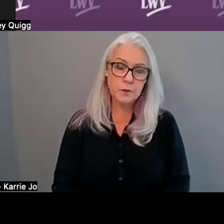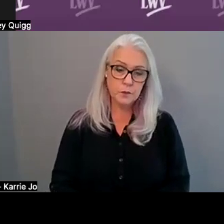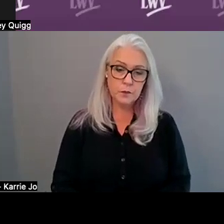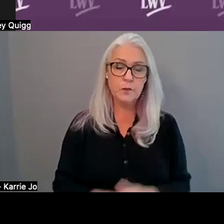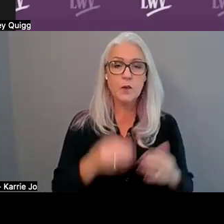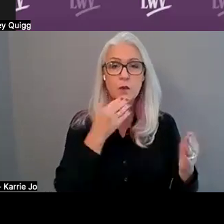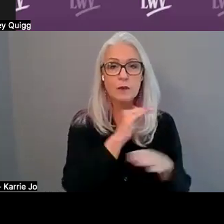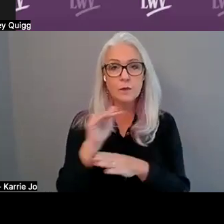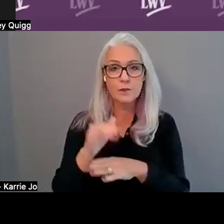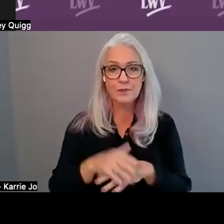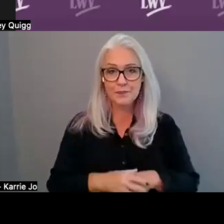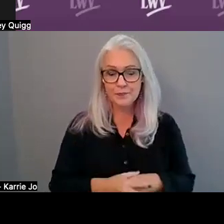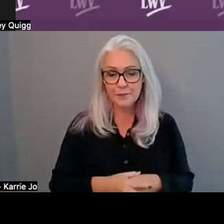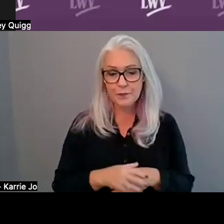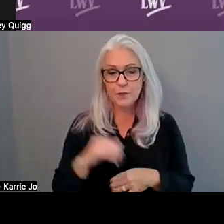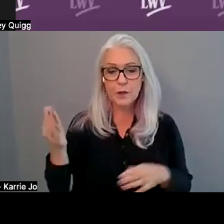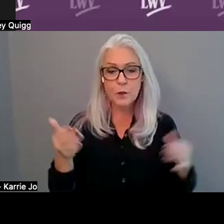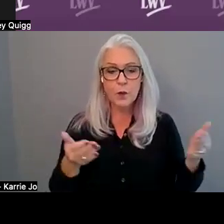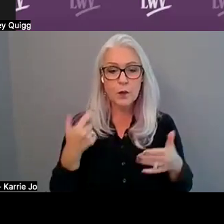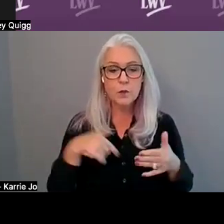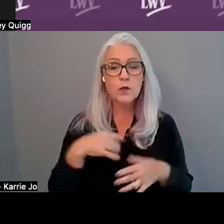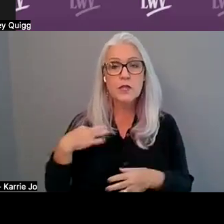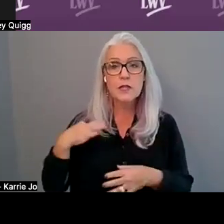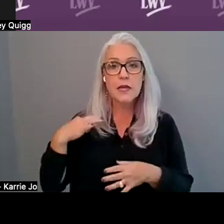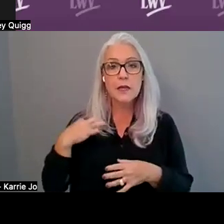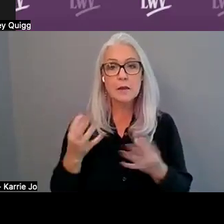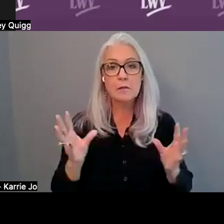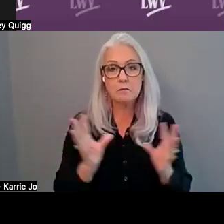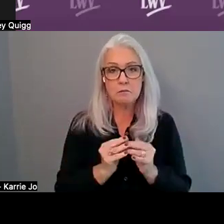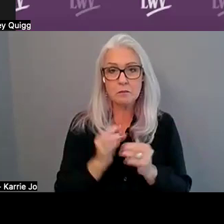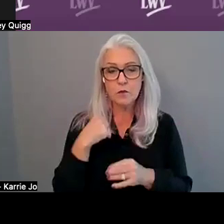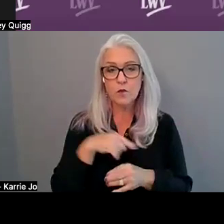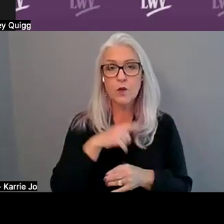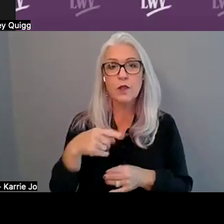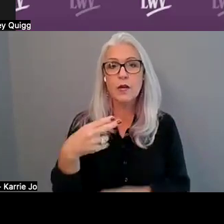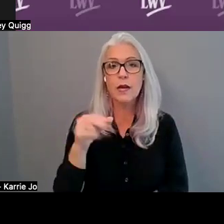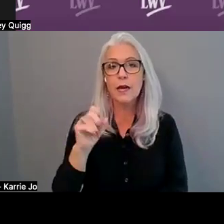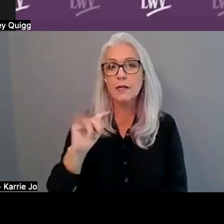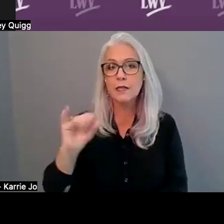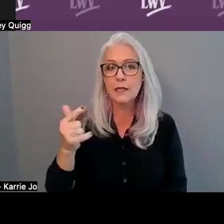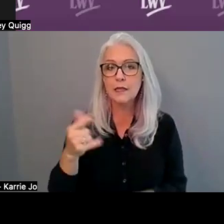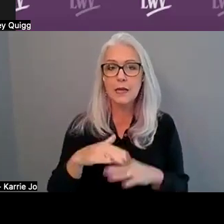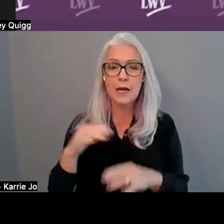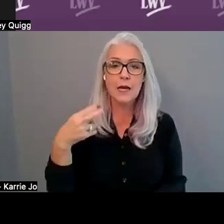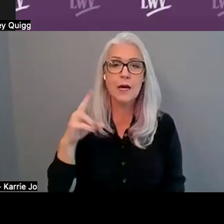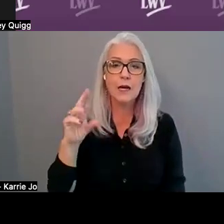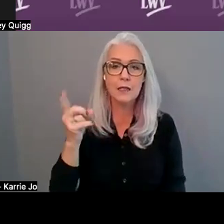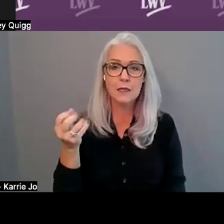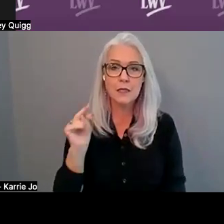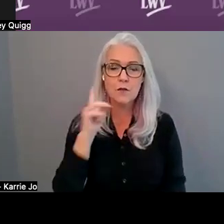Good evening. Welcome to this candidate forum for the Hastings-on-Hudson Democratic primary for